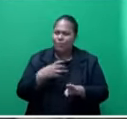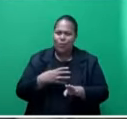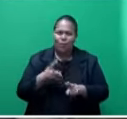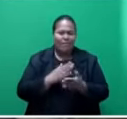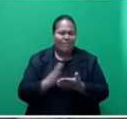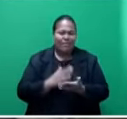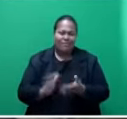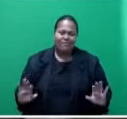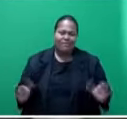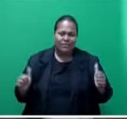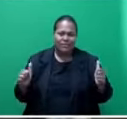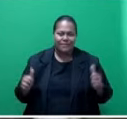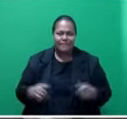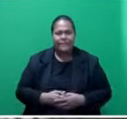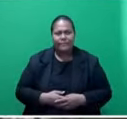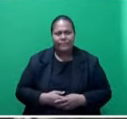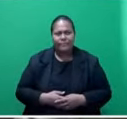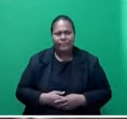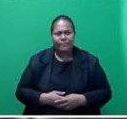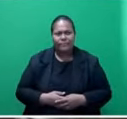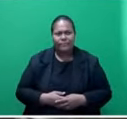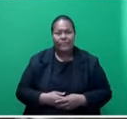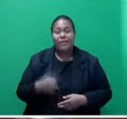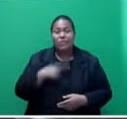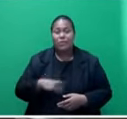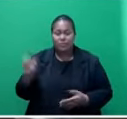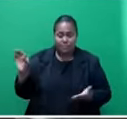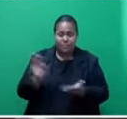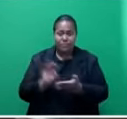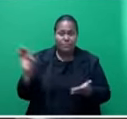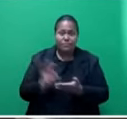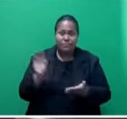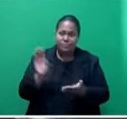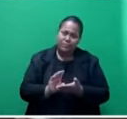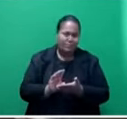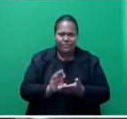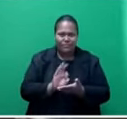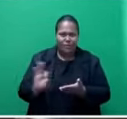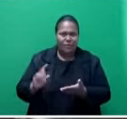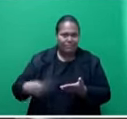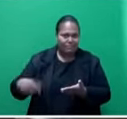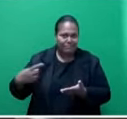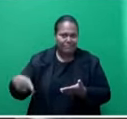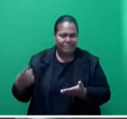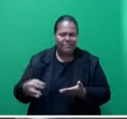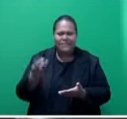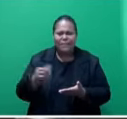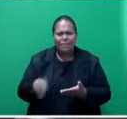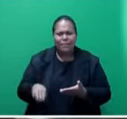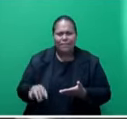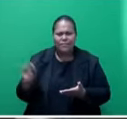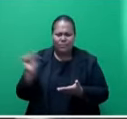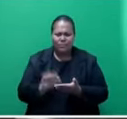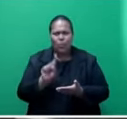bulk of 76 of these accounts are due to inconsistent contributions, where members make perhaps only one or few contributions,